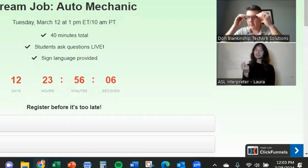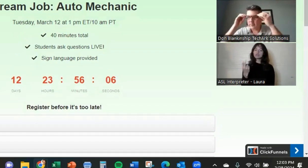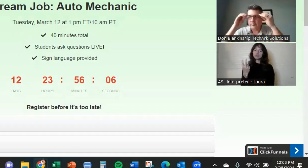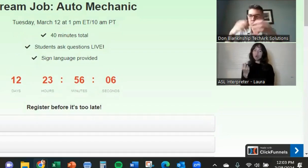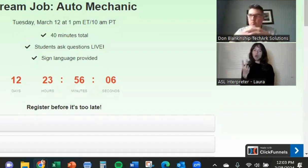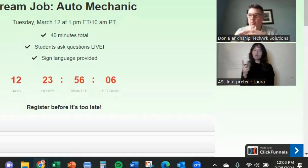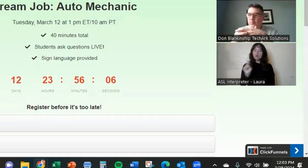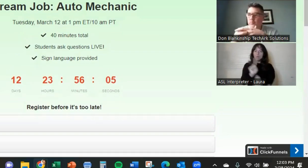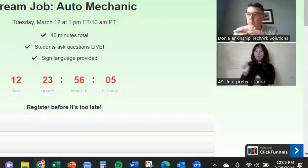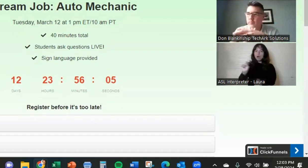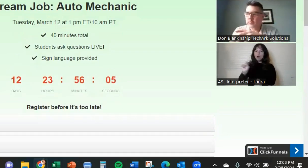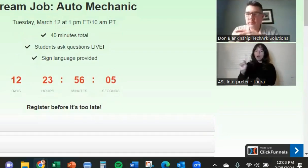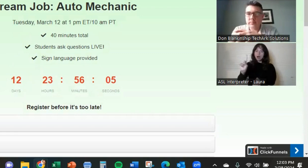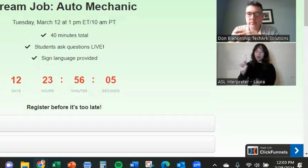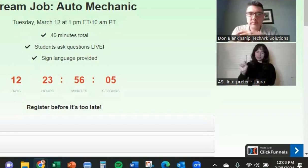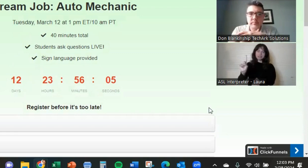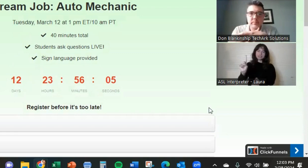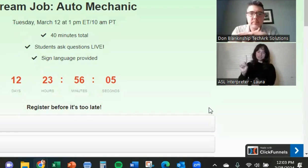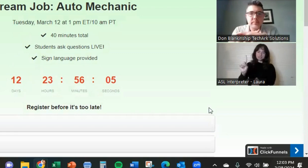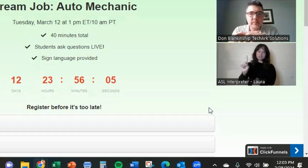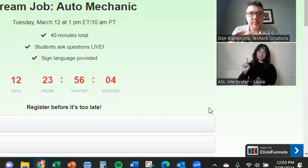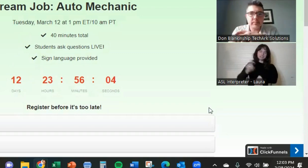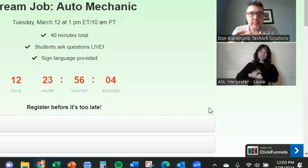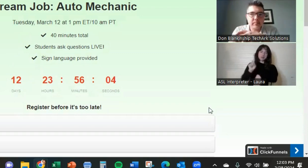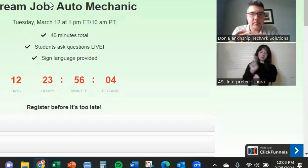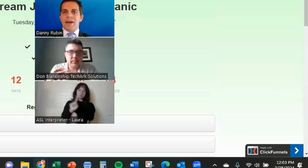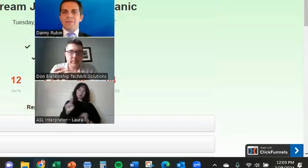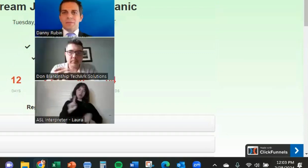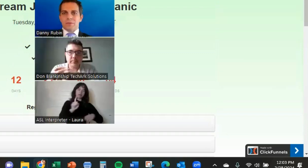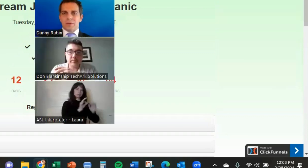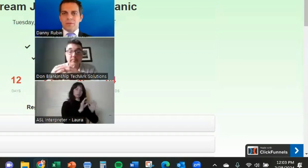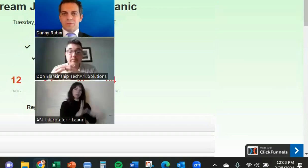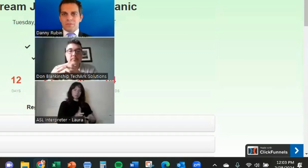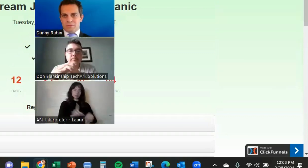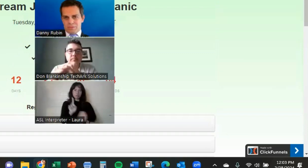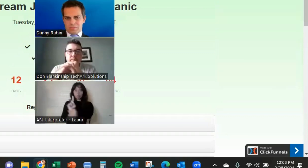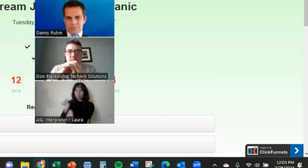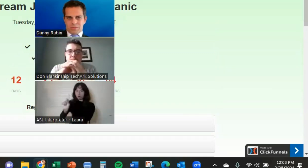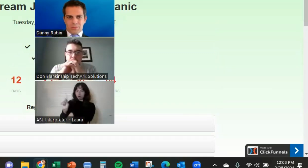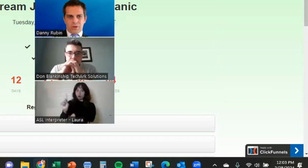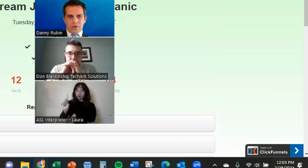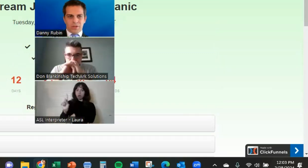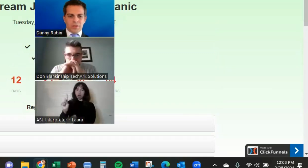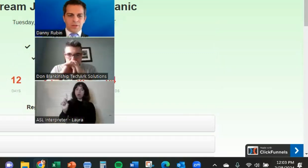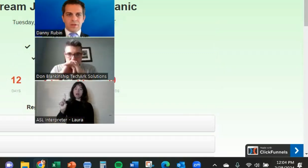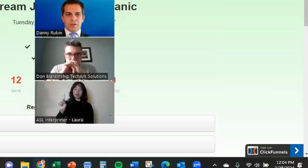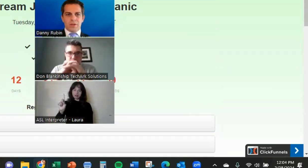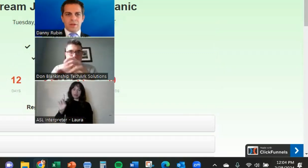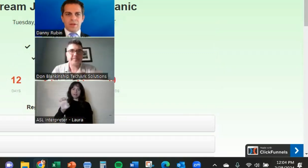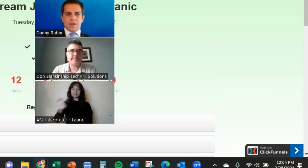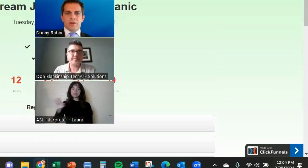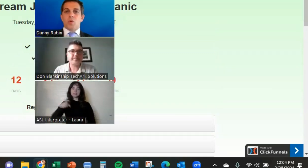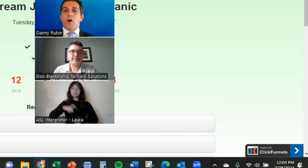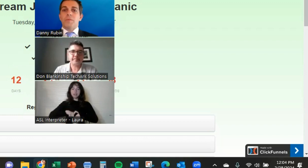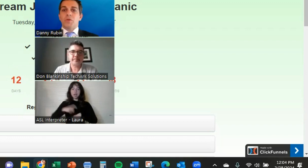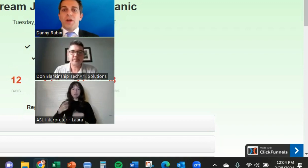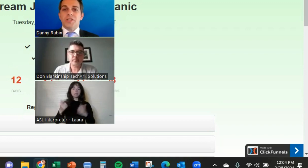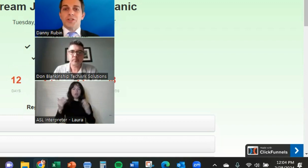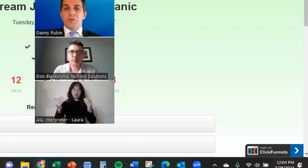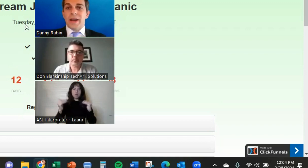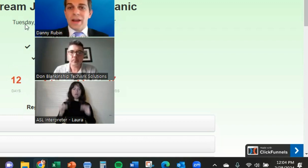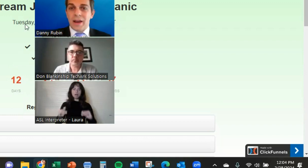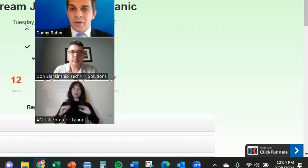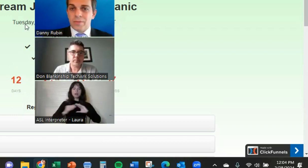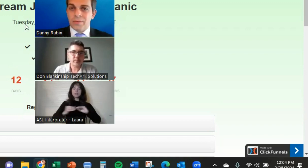for this one, let me throw the link in the chat. There it is. You're welcome